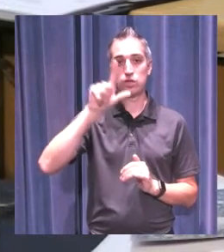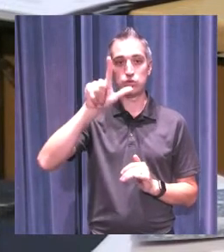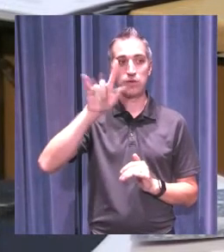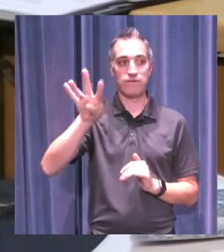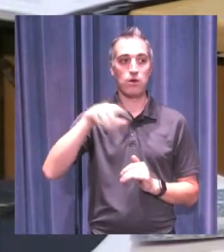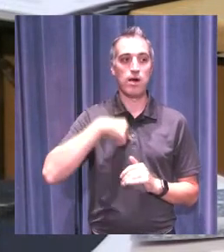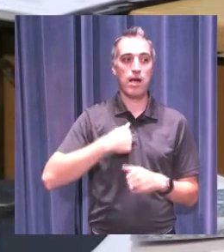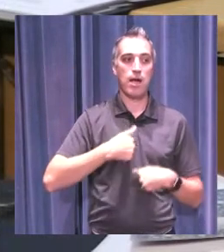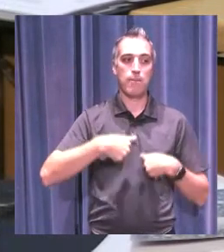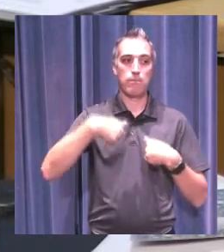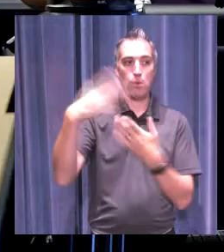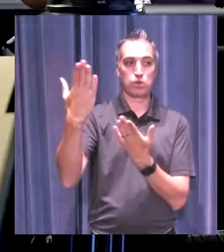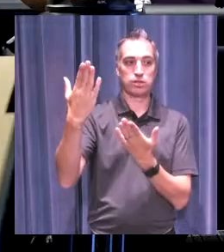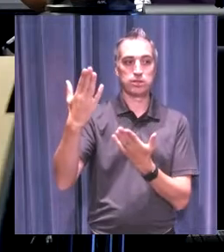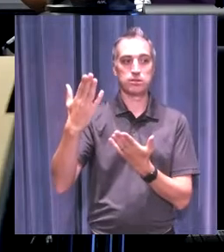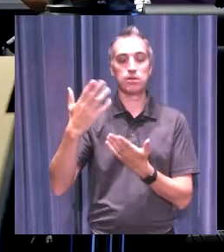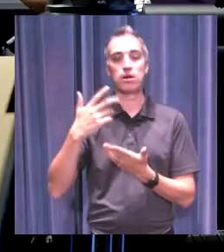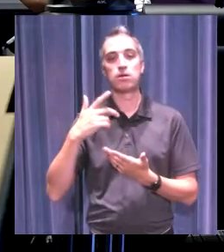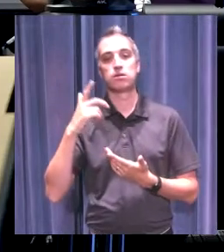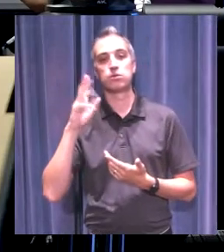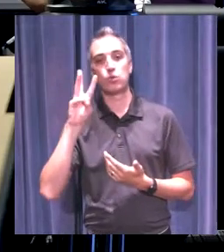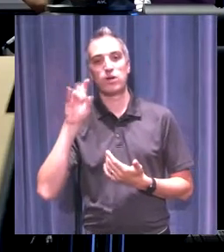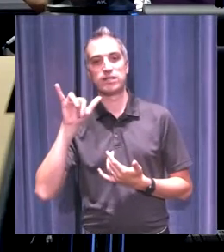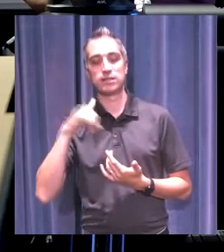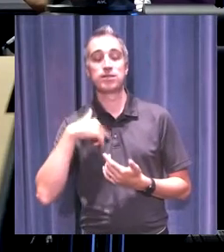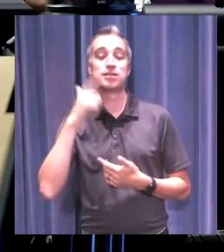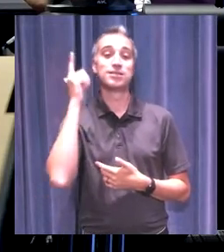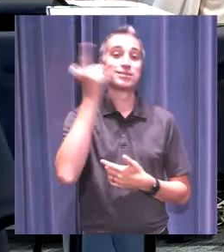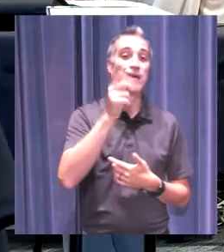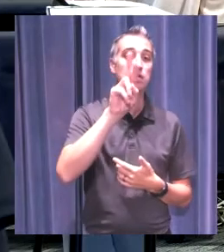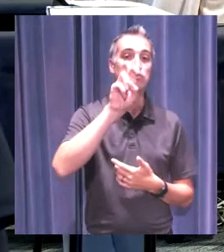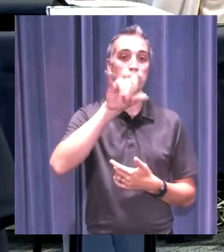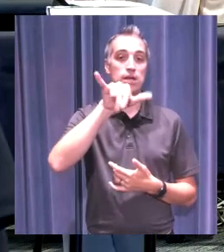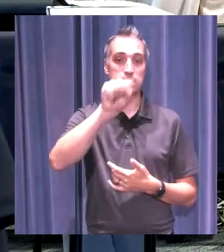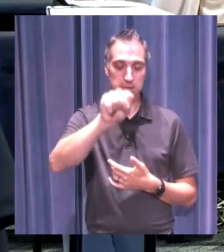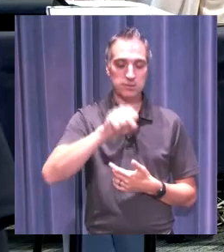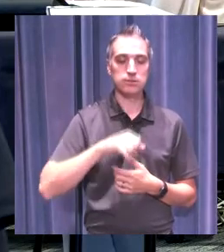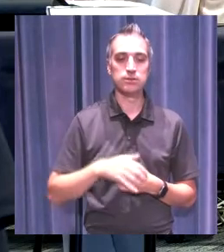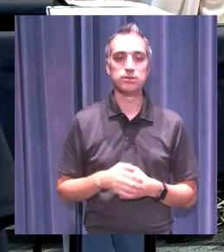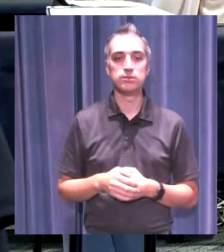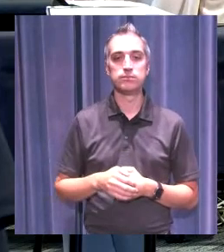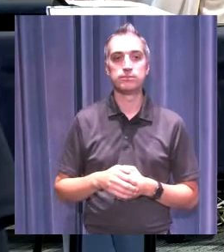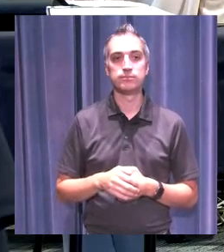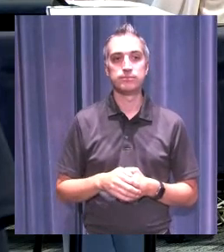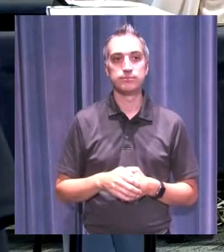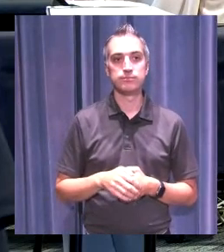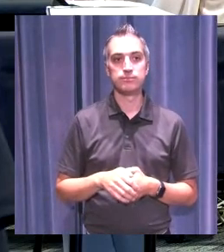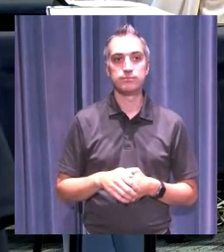make a motion. We have a motion. Do we have a second? Second. We have a second from Trustee Reyes.